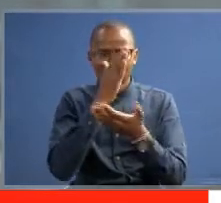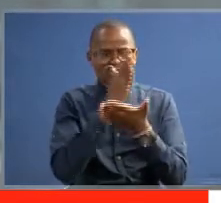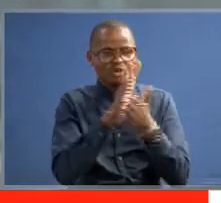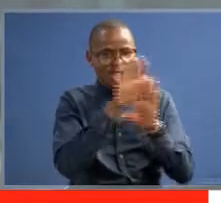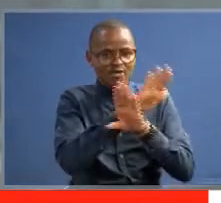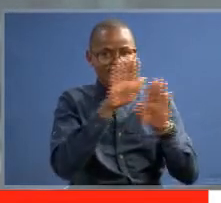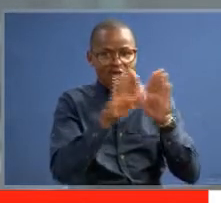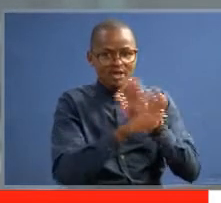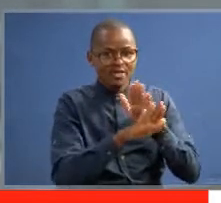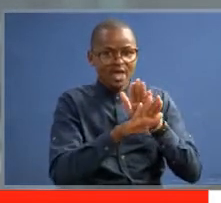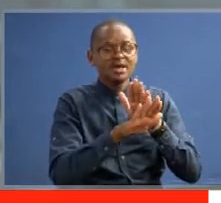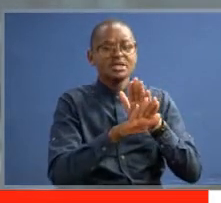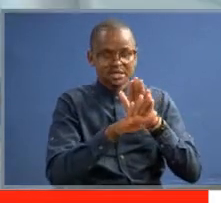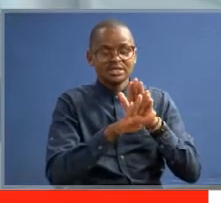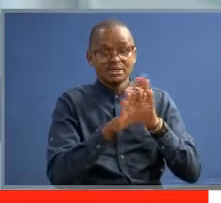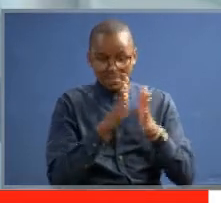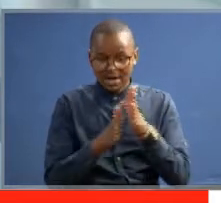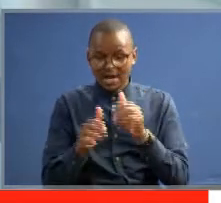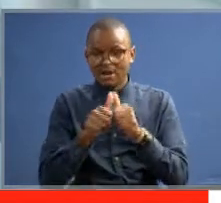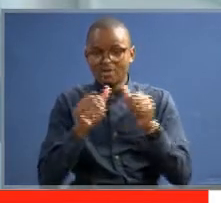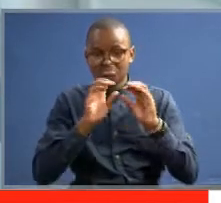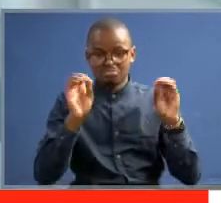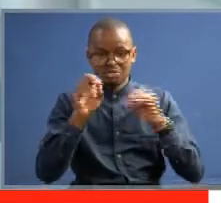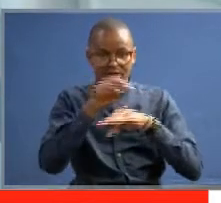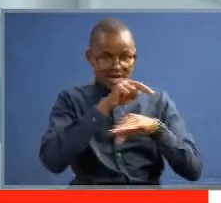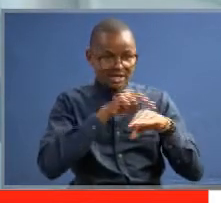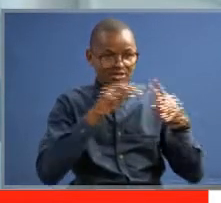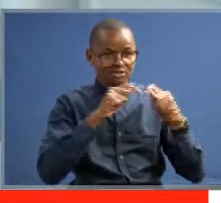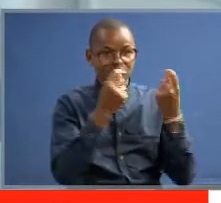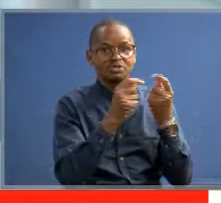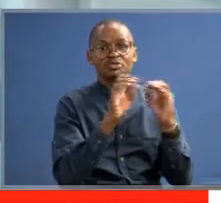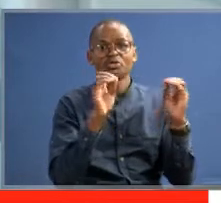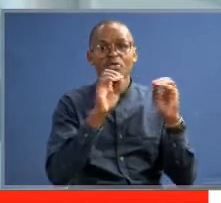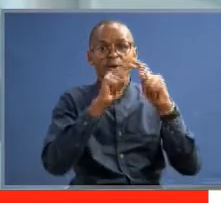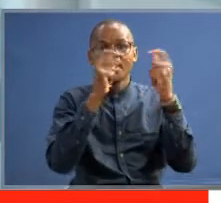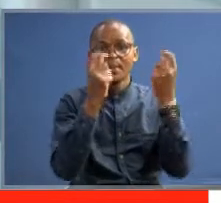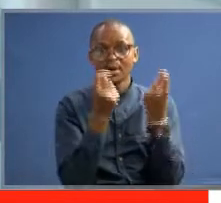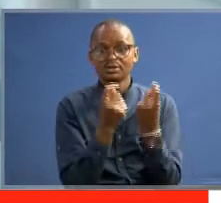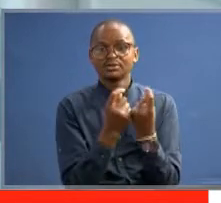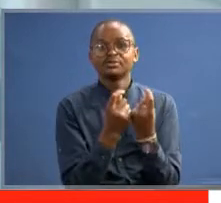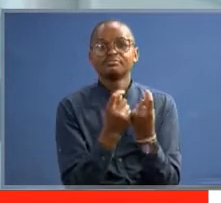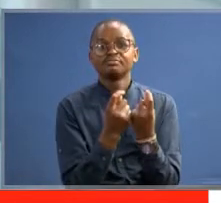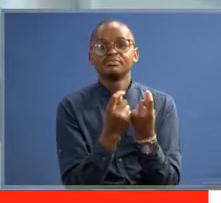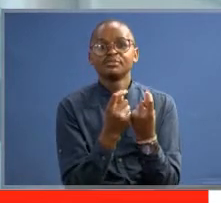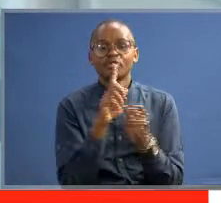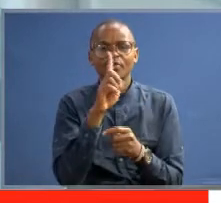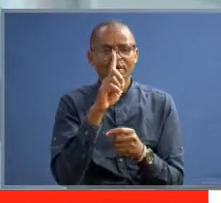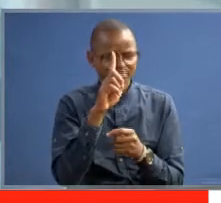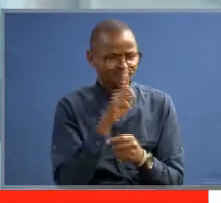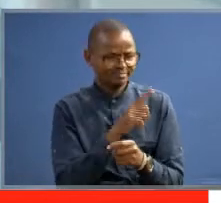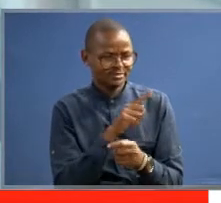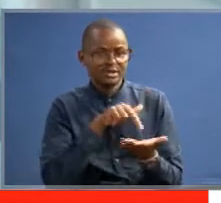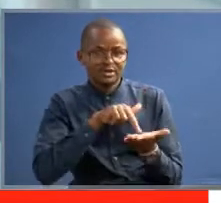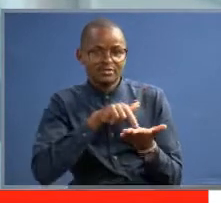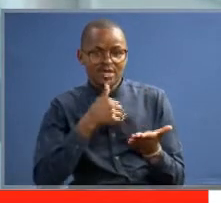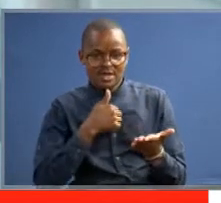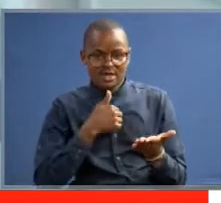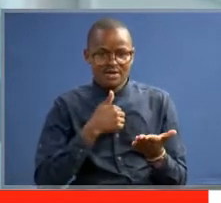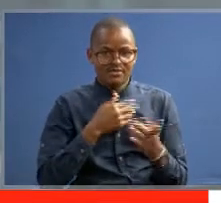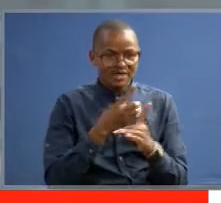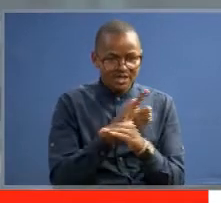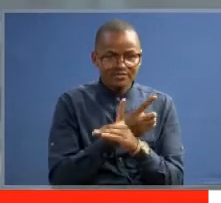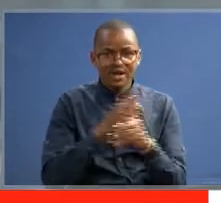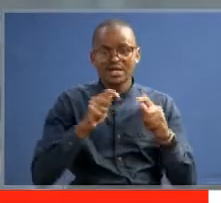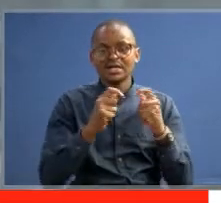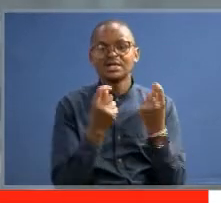everything falls into place and no national team that is not able to participate. Just a quick one from where you stand from. I think we have had different